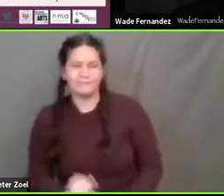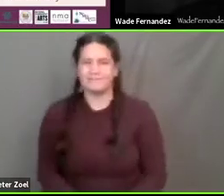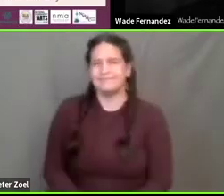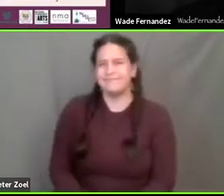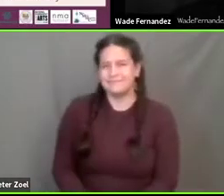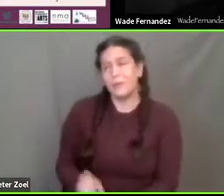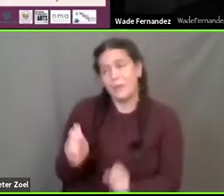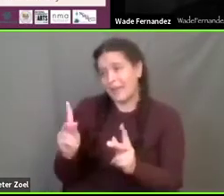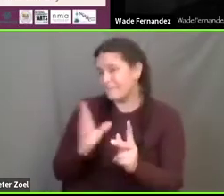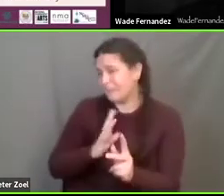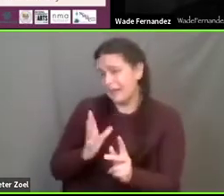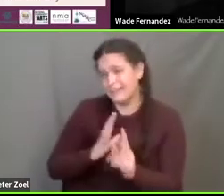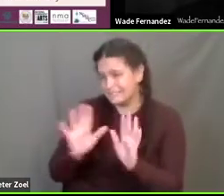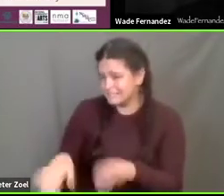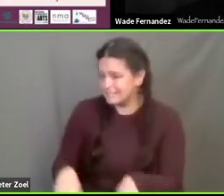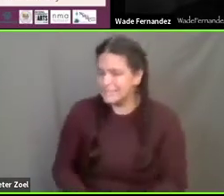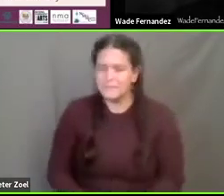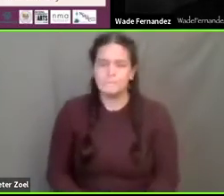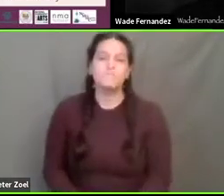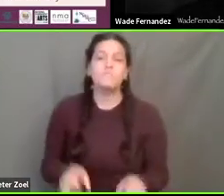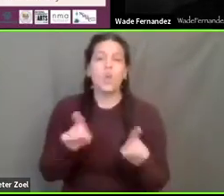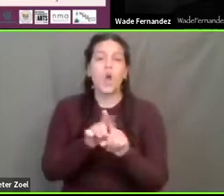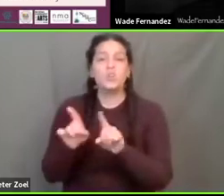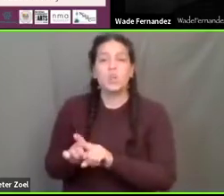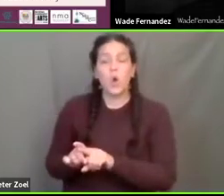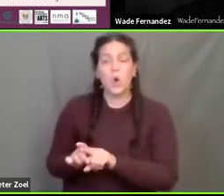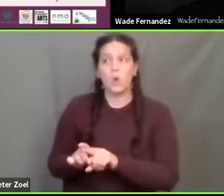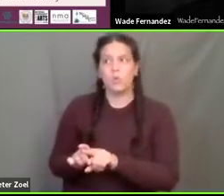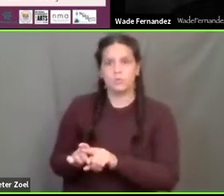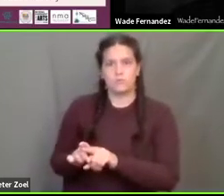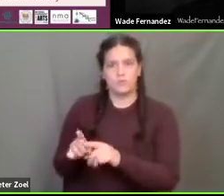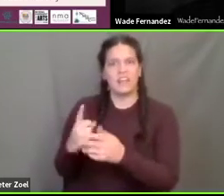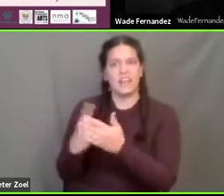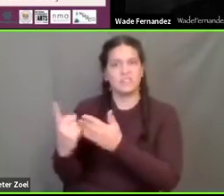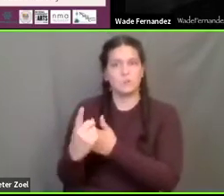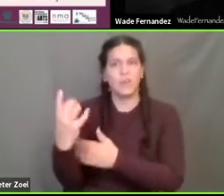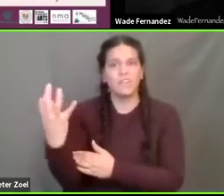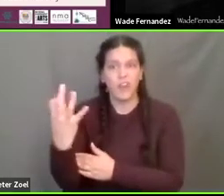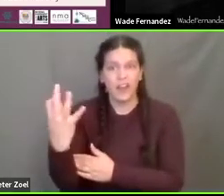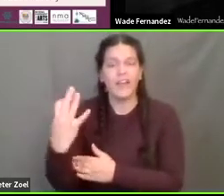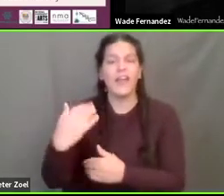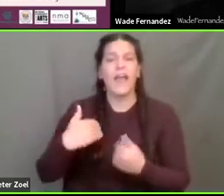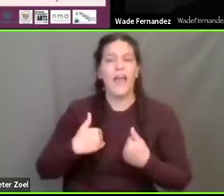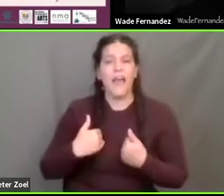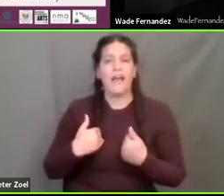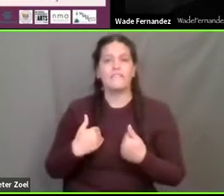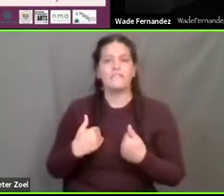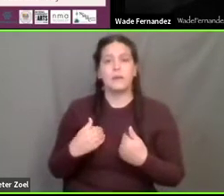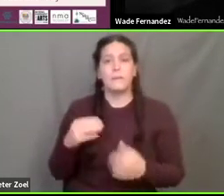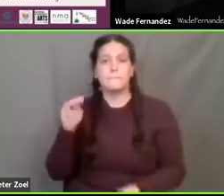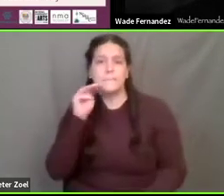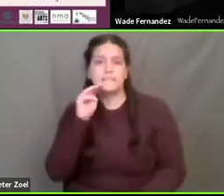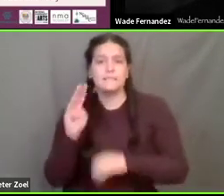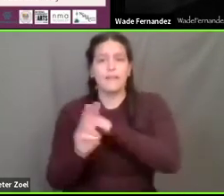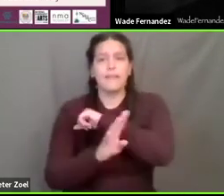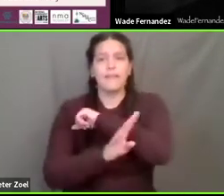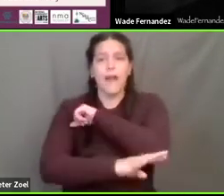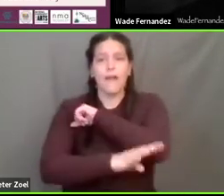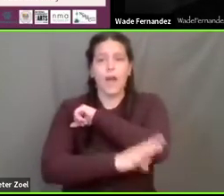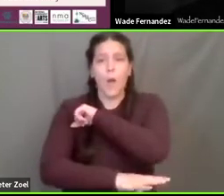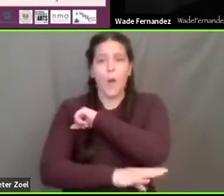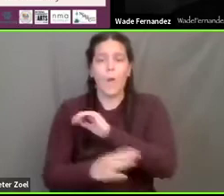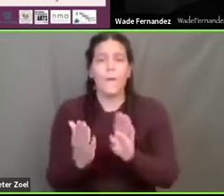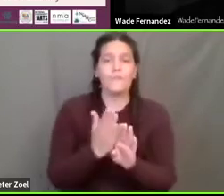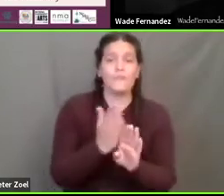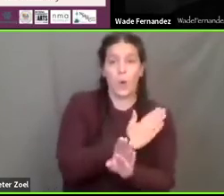really looking forward to the following Friday. We're going to have the former Miss Navajo and